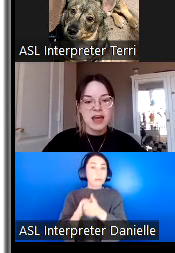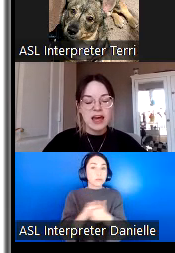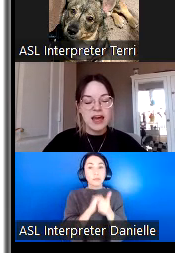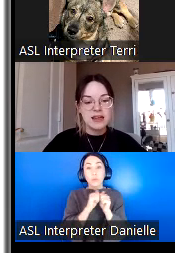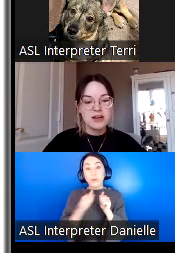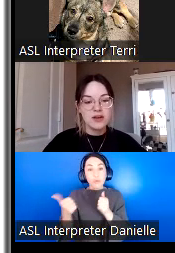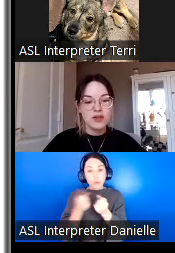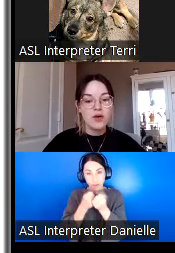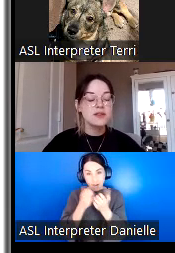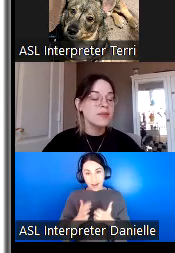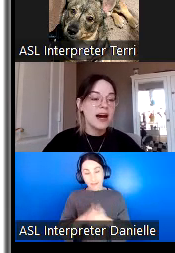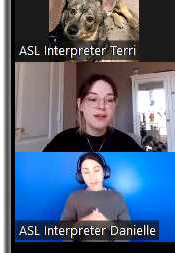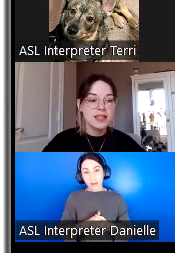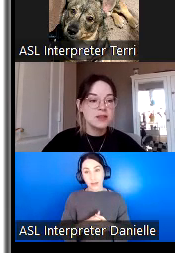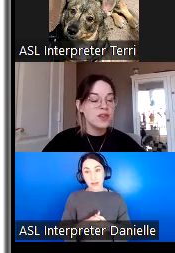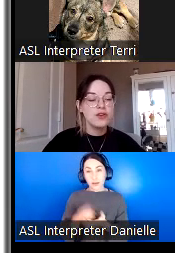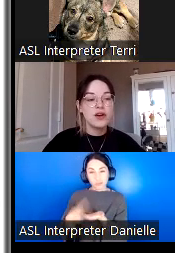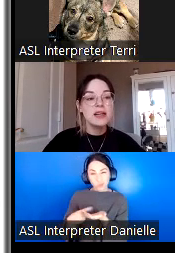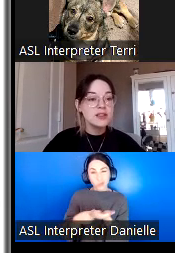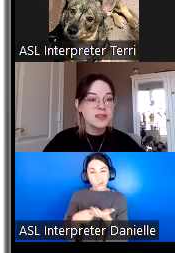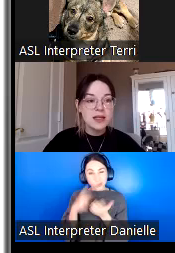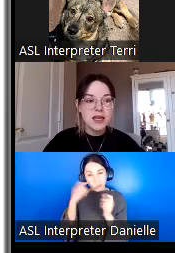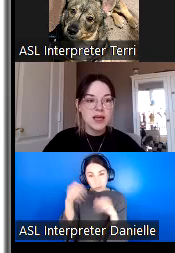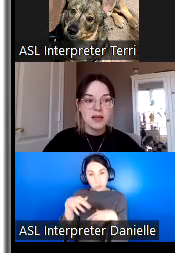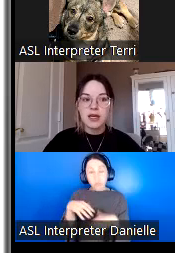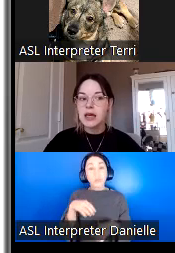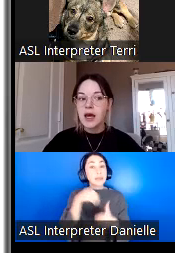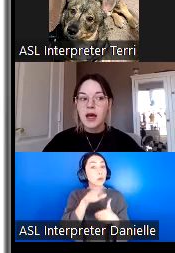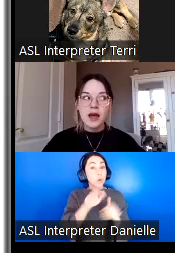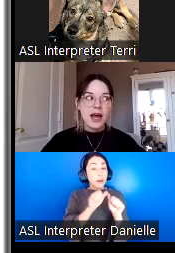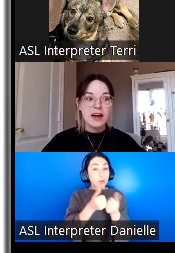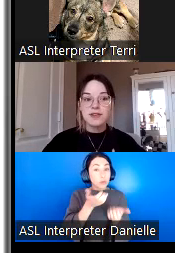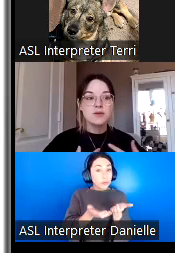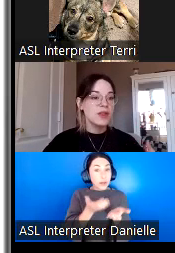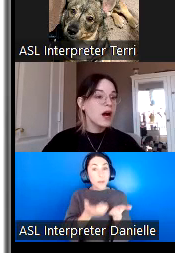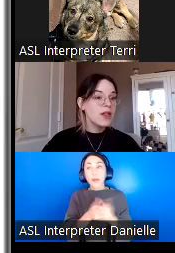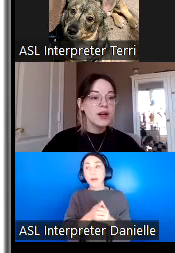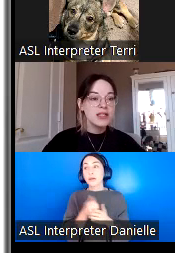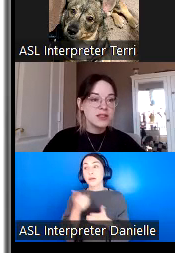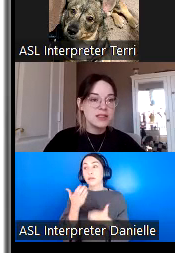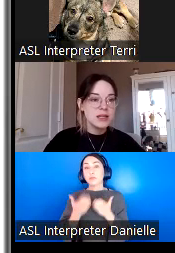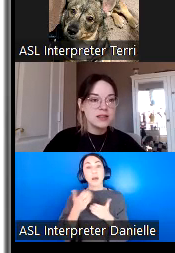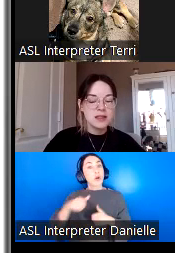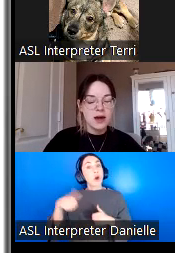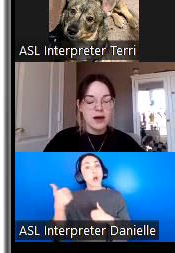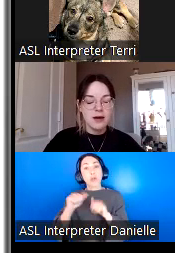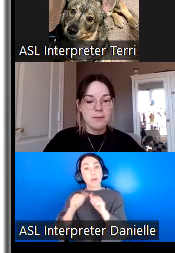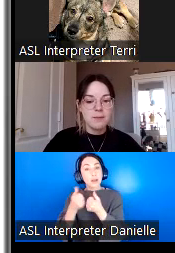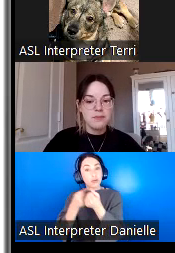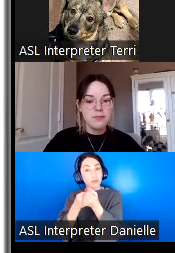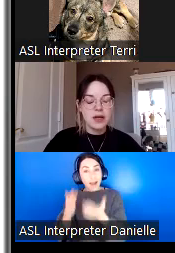advocates. And those can be advocates within your agency, it can be advocates within other